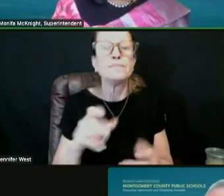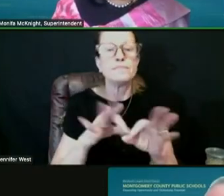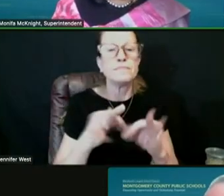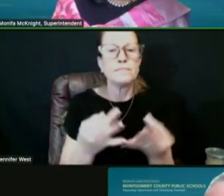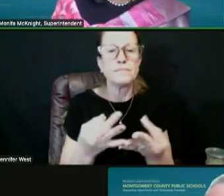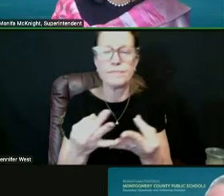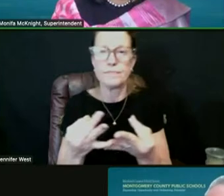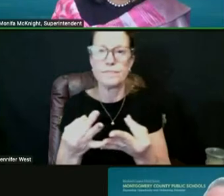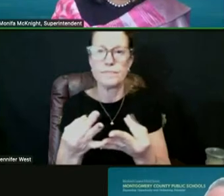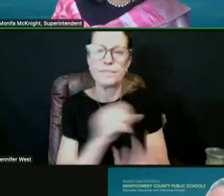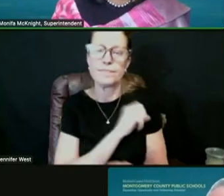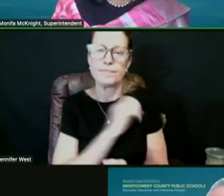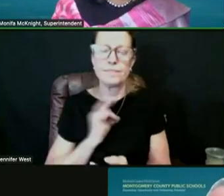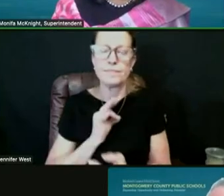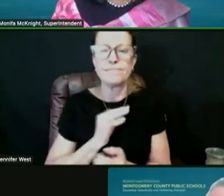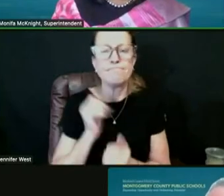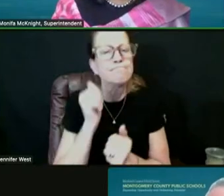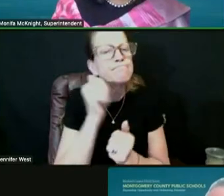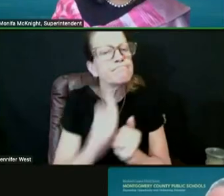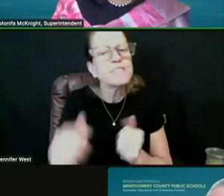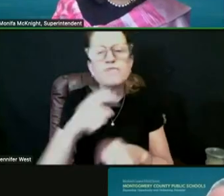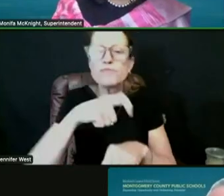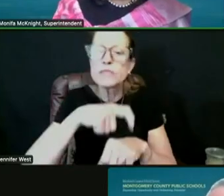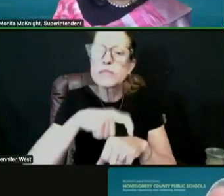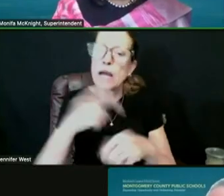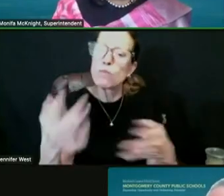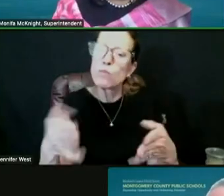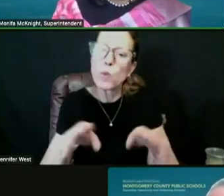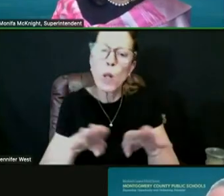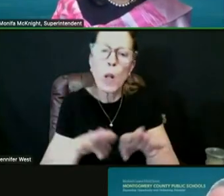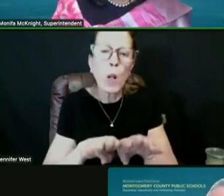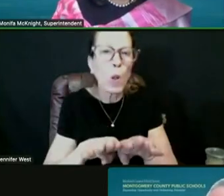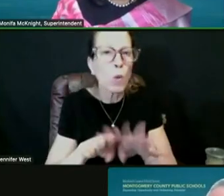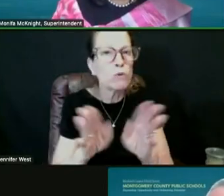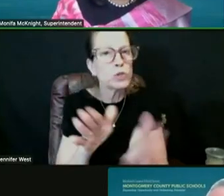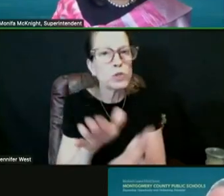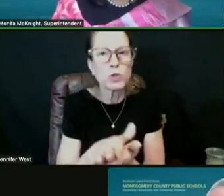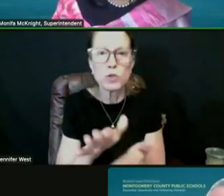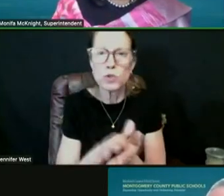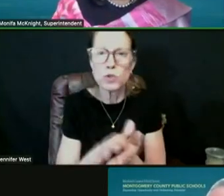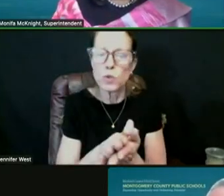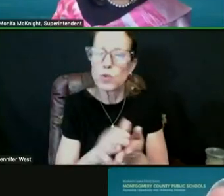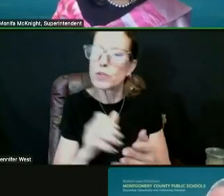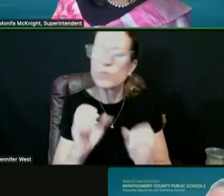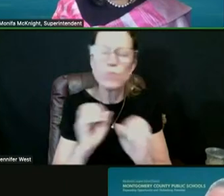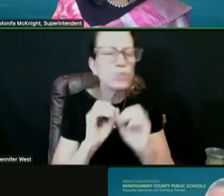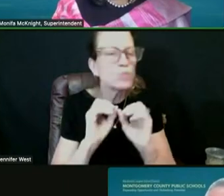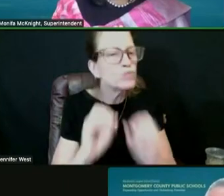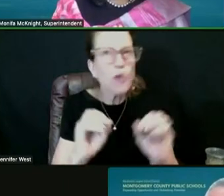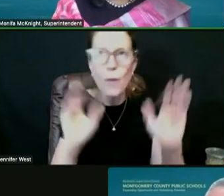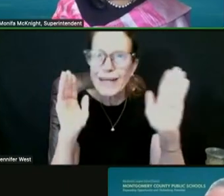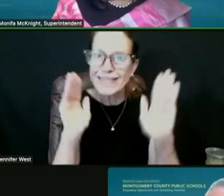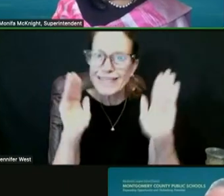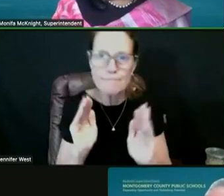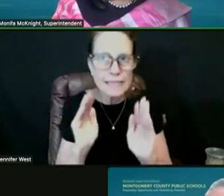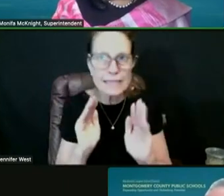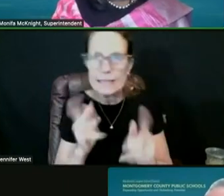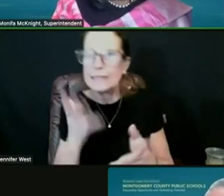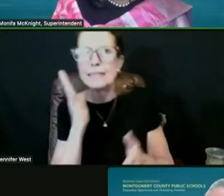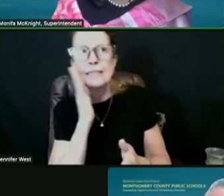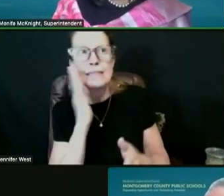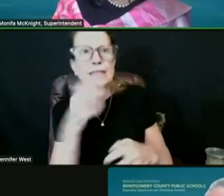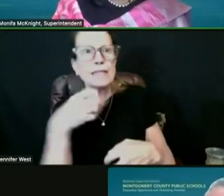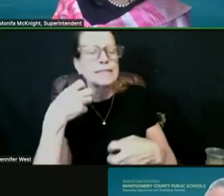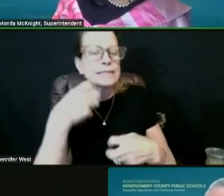every time we have to close our schools unexpectedly, I want to first up front say that I know that it is difficult for